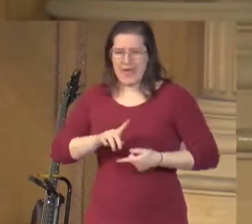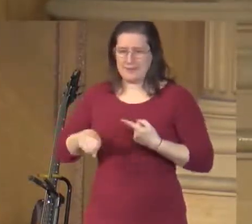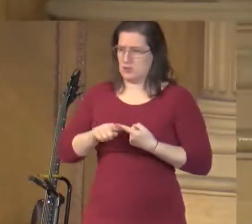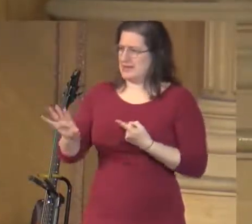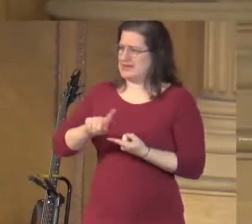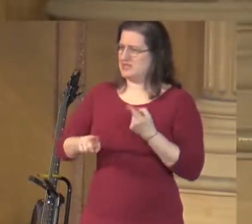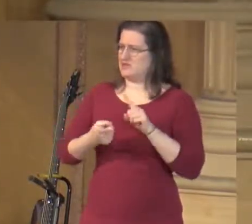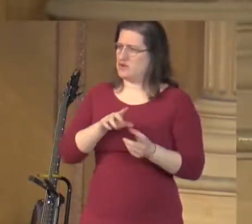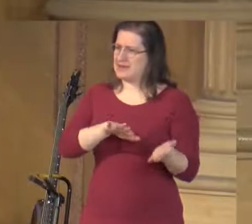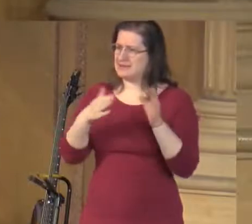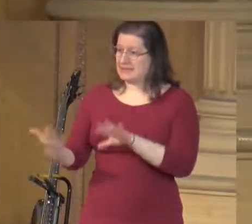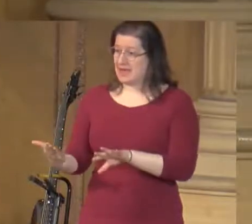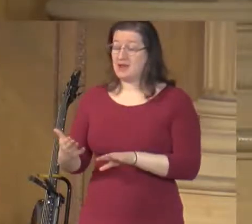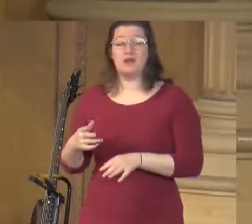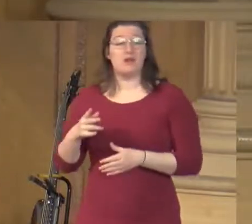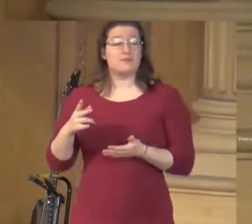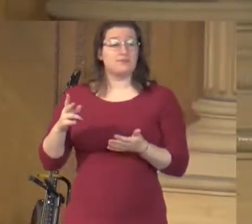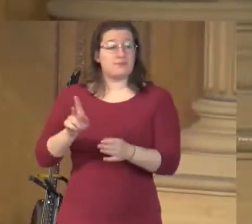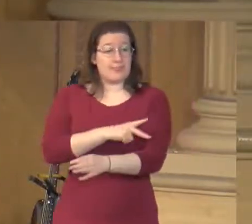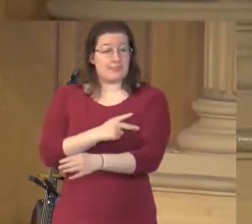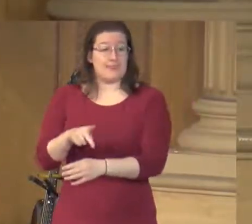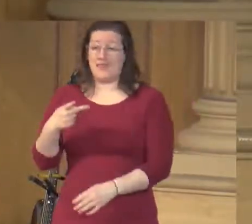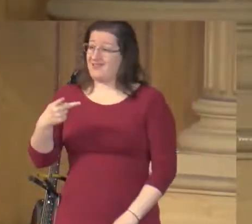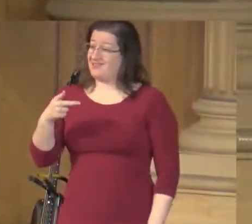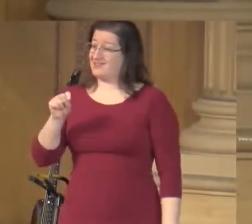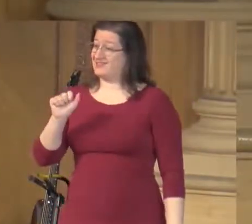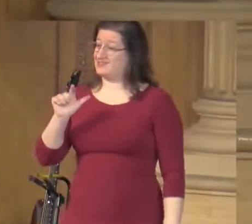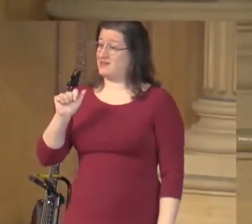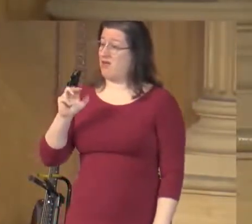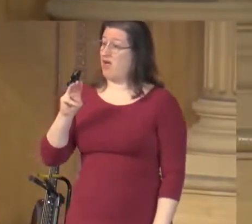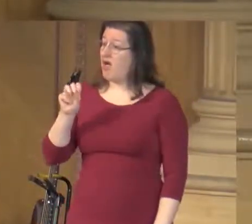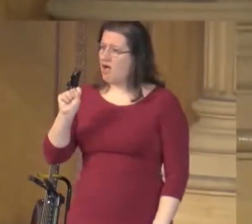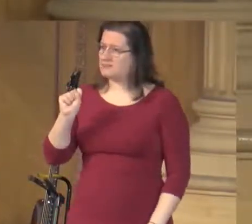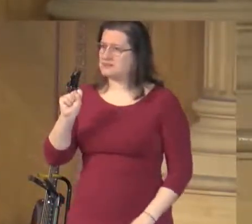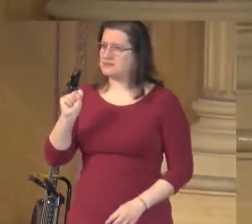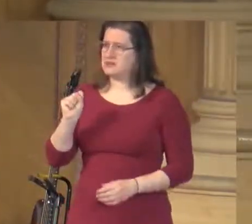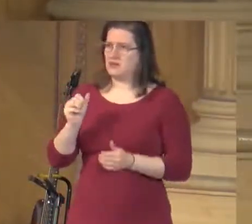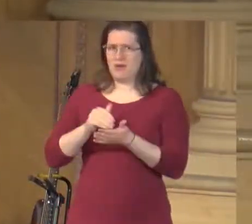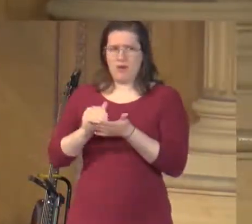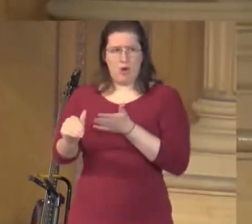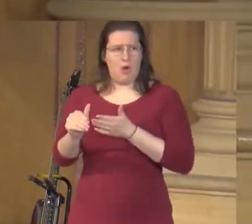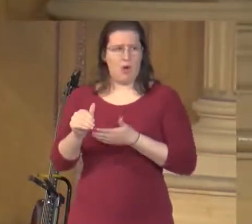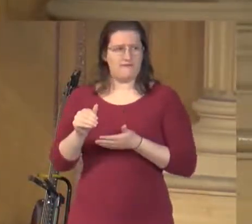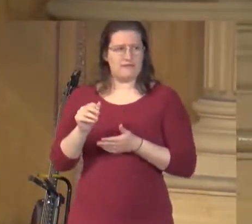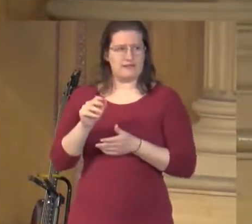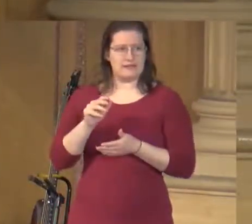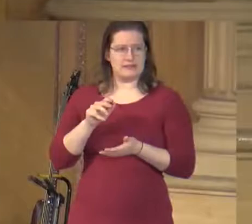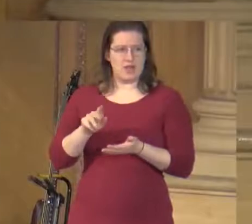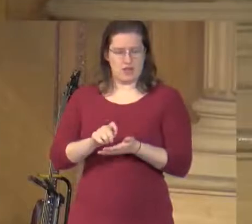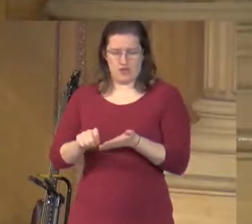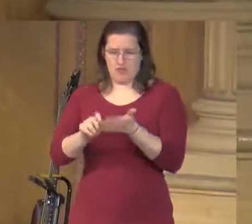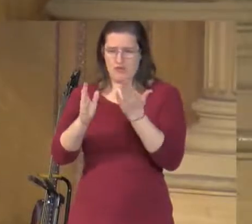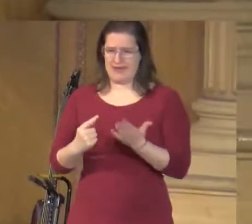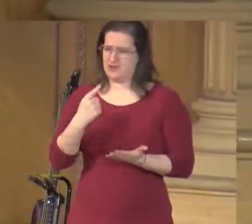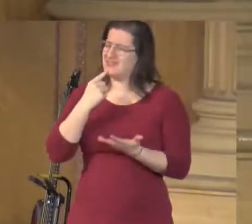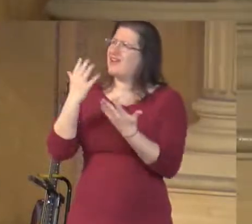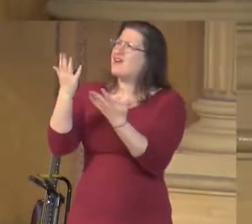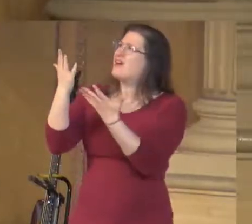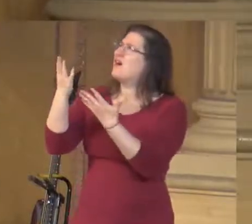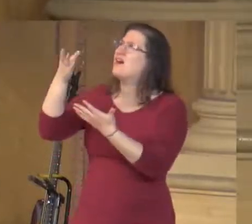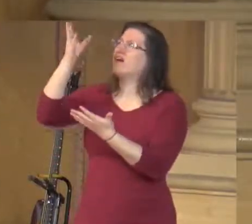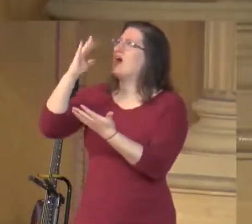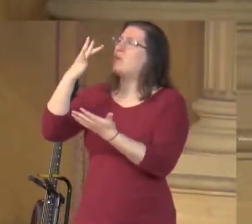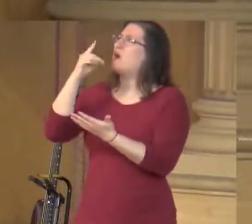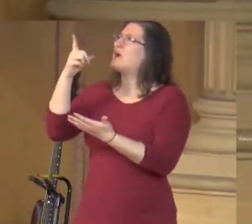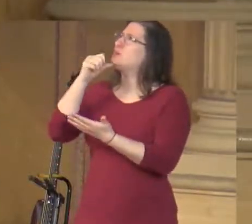of the Bible. And an awful lot of those Psalms are the psalmist wrestling with God. Like saying, Why are you allowing these things? Save me, God. The water has come up to my neck.